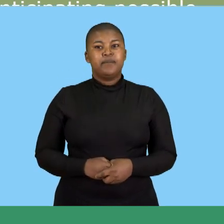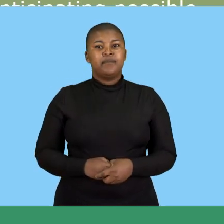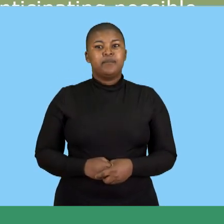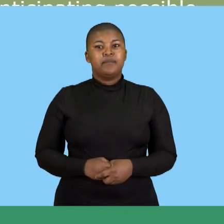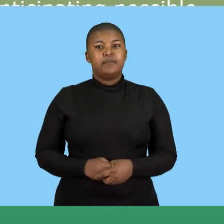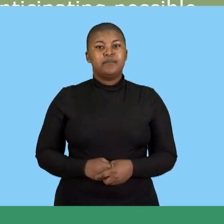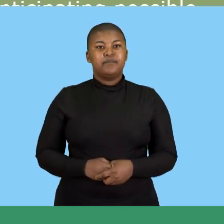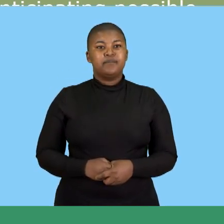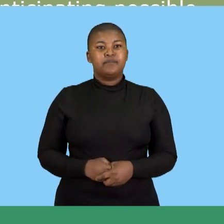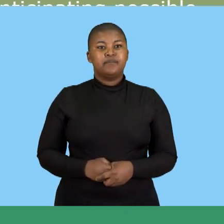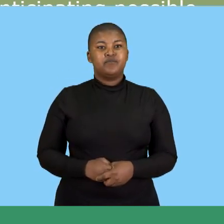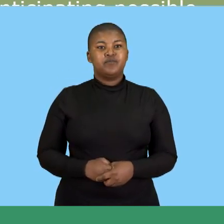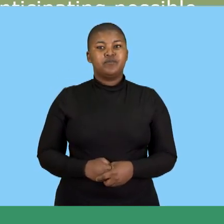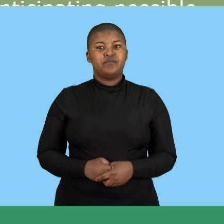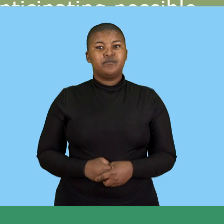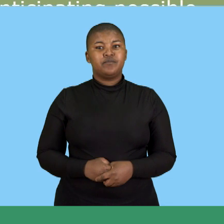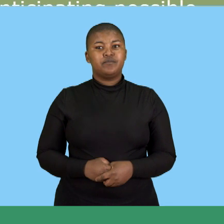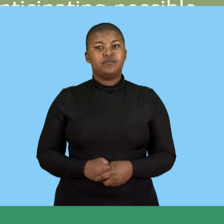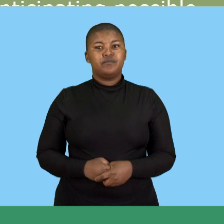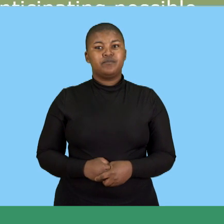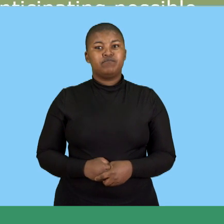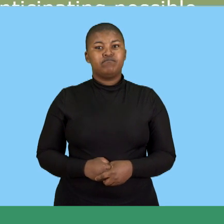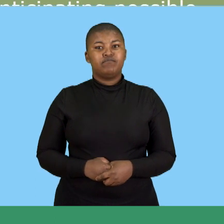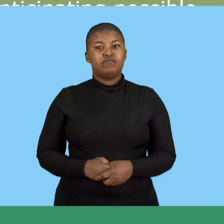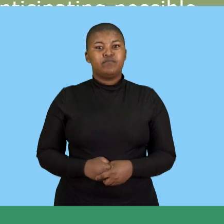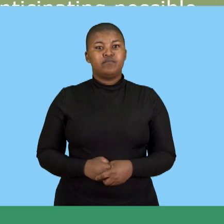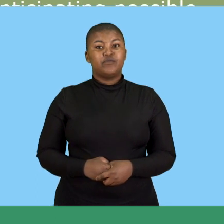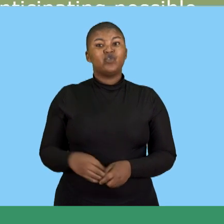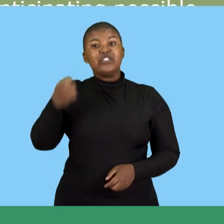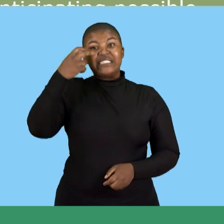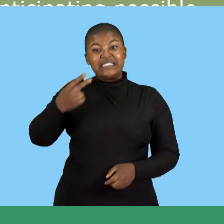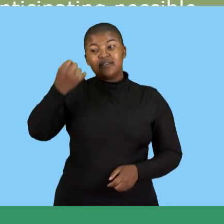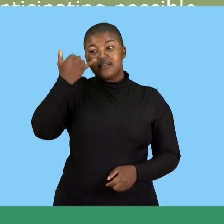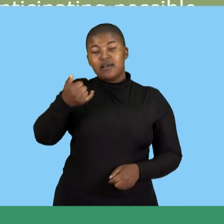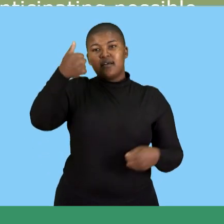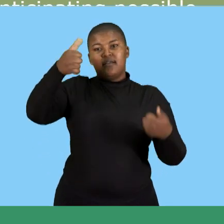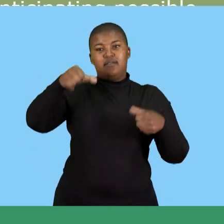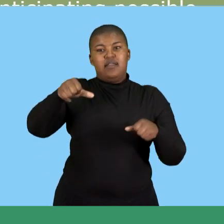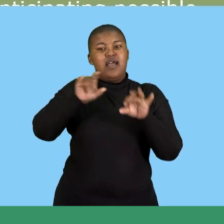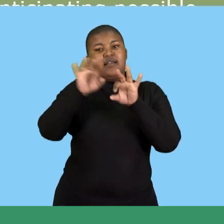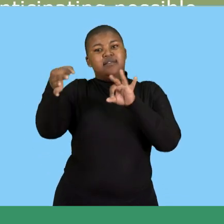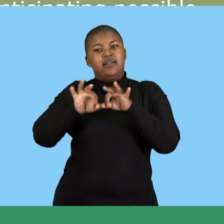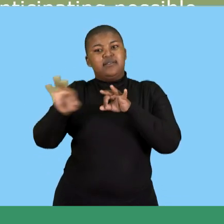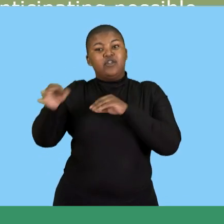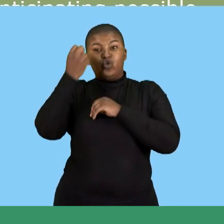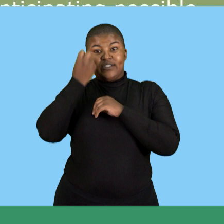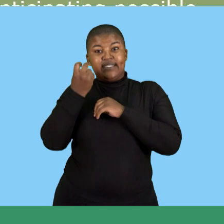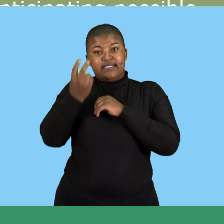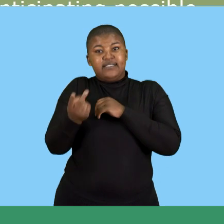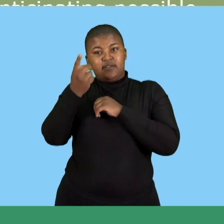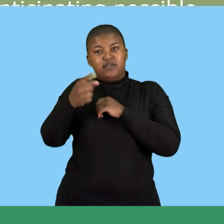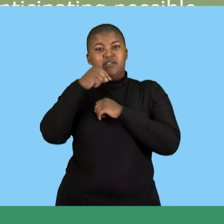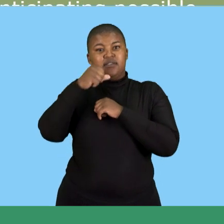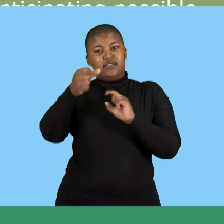investors. We don't have an answer there as well. However, immediately we go to the other sentence